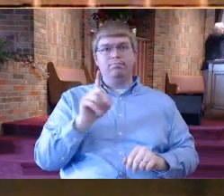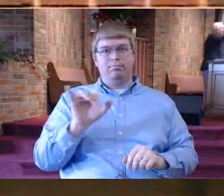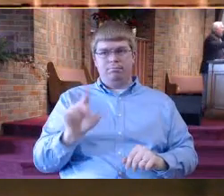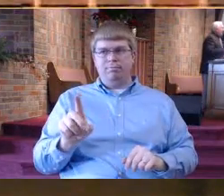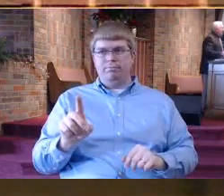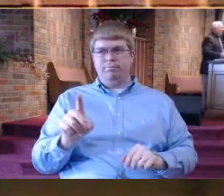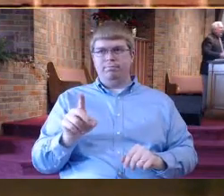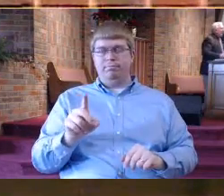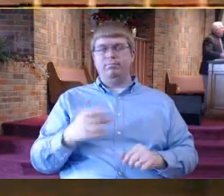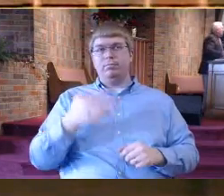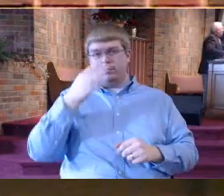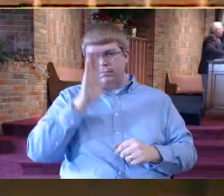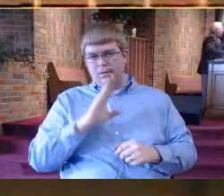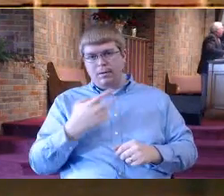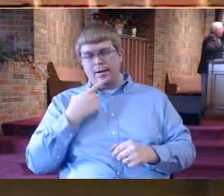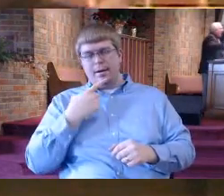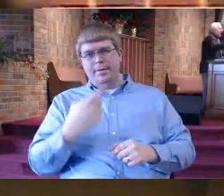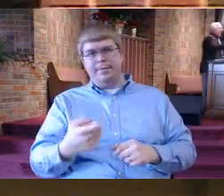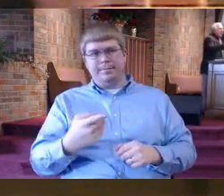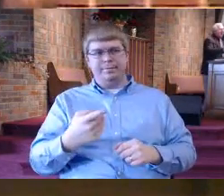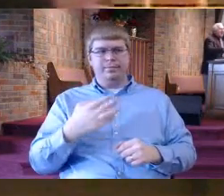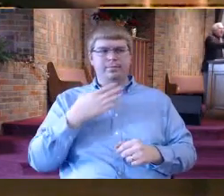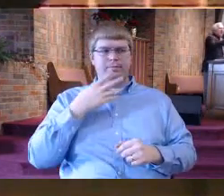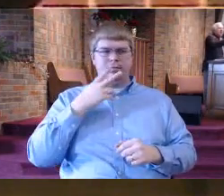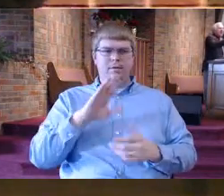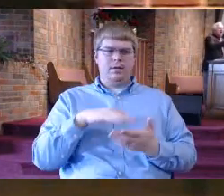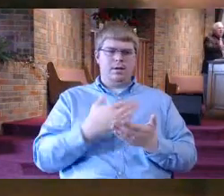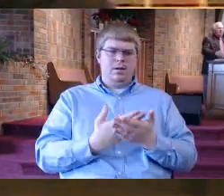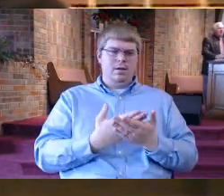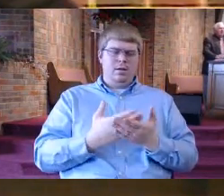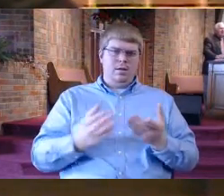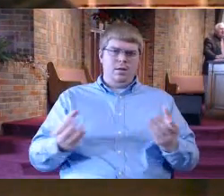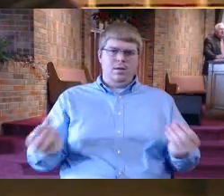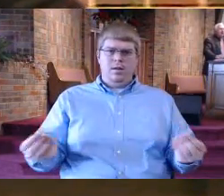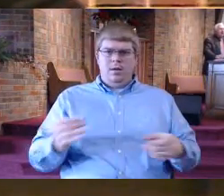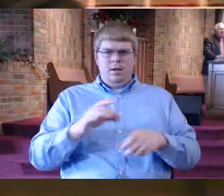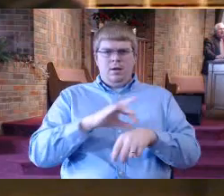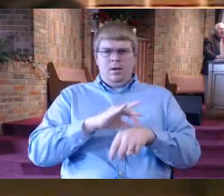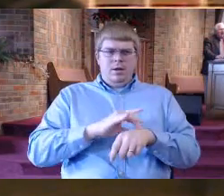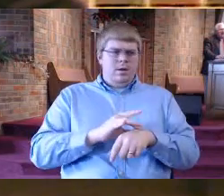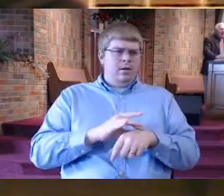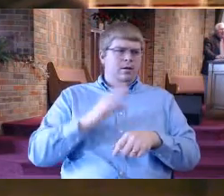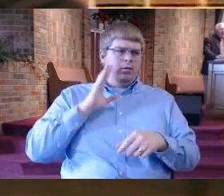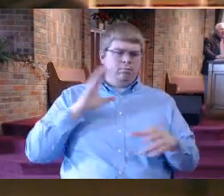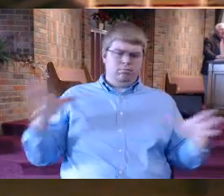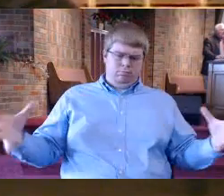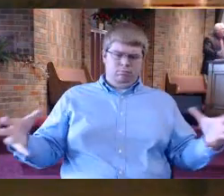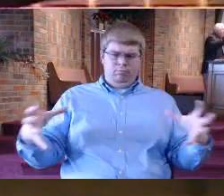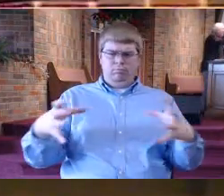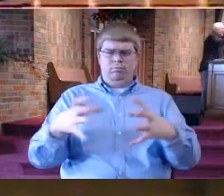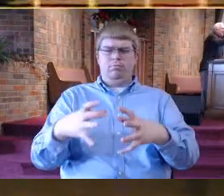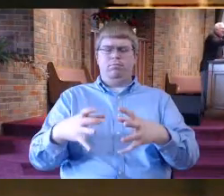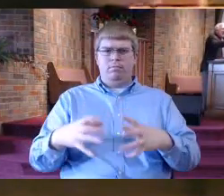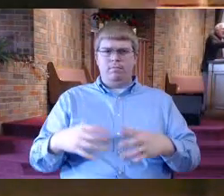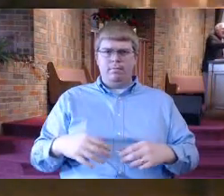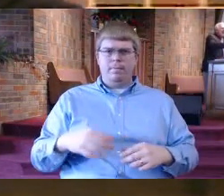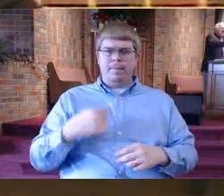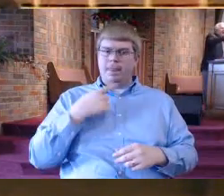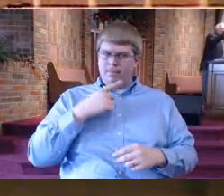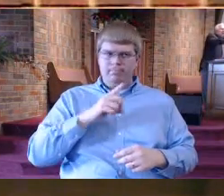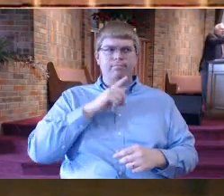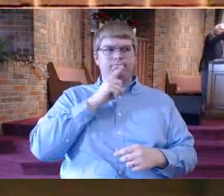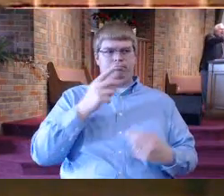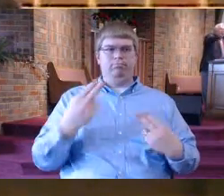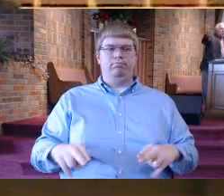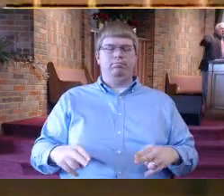God said, let the land be gathered together, and it happened. God said,